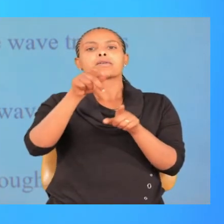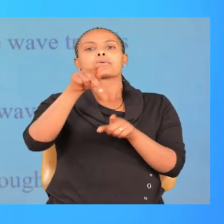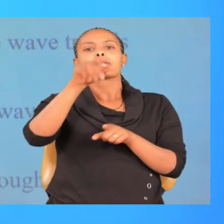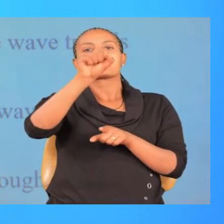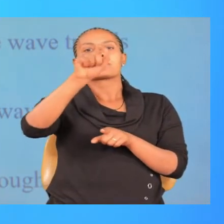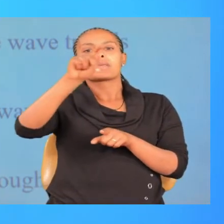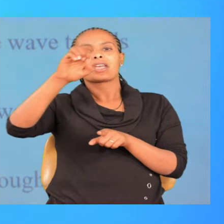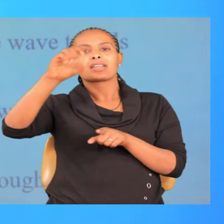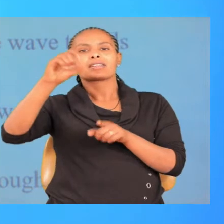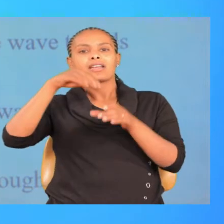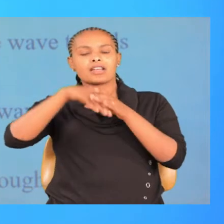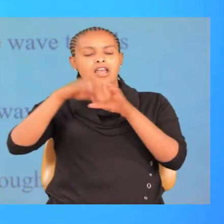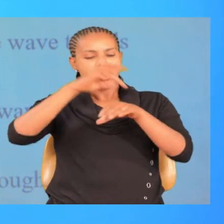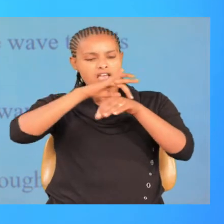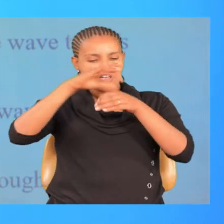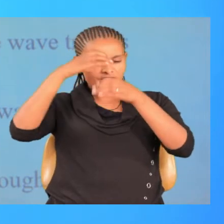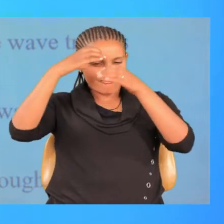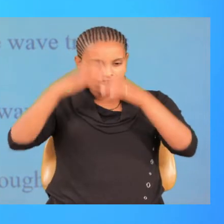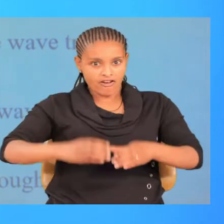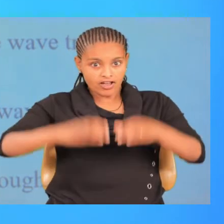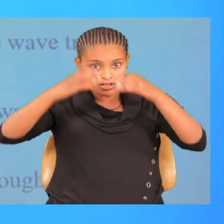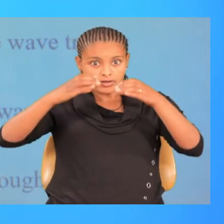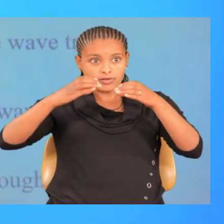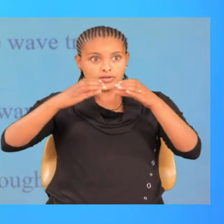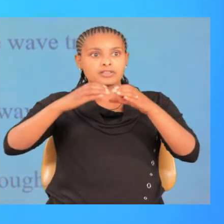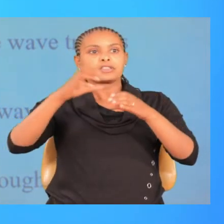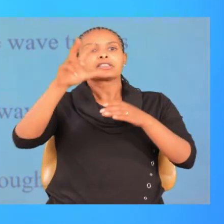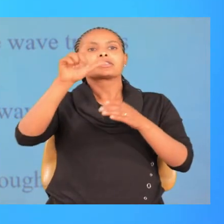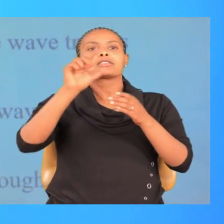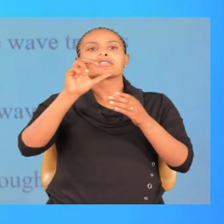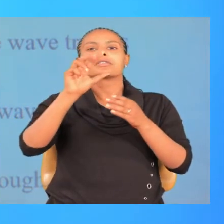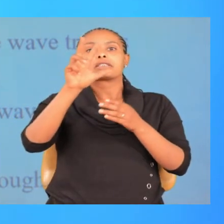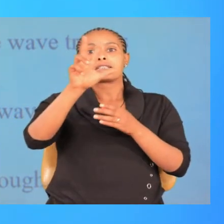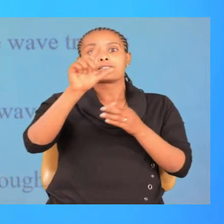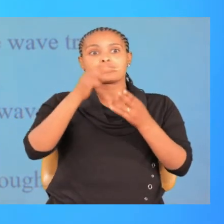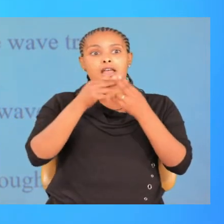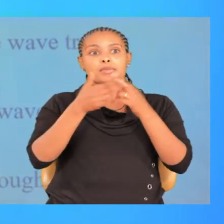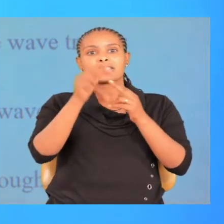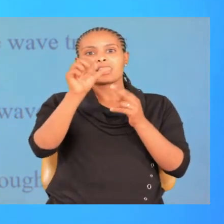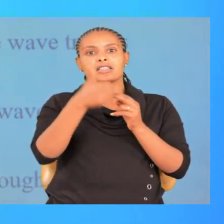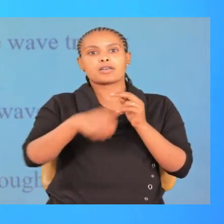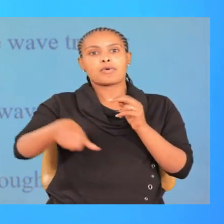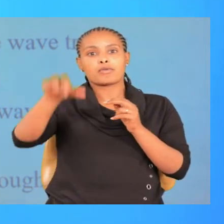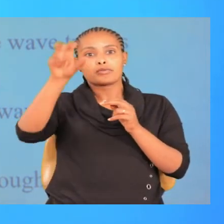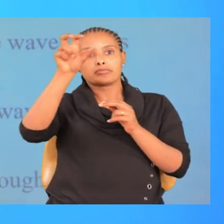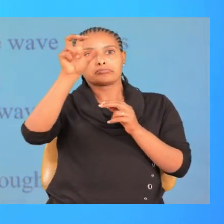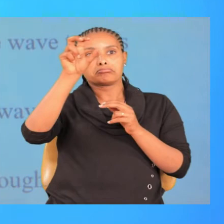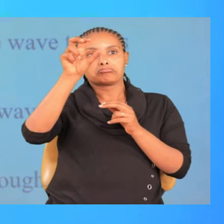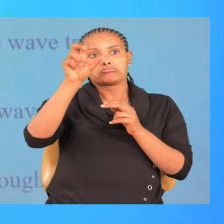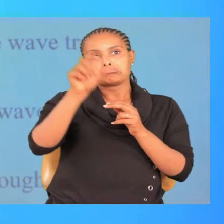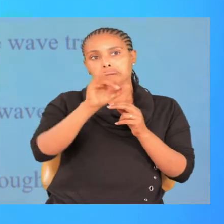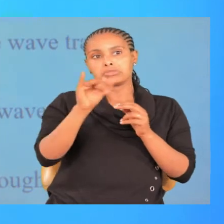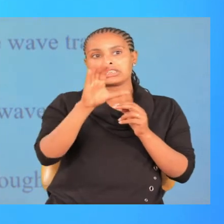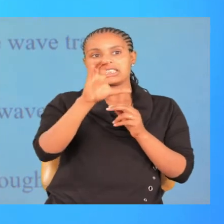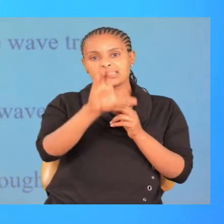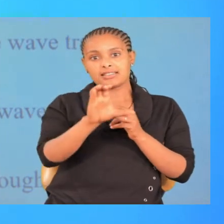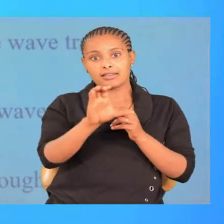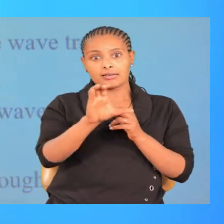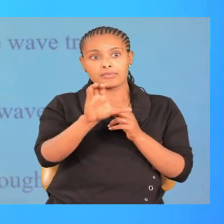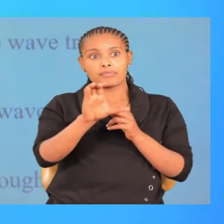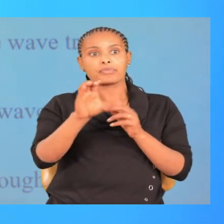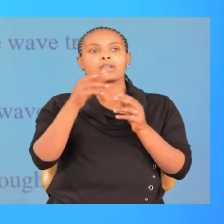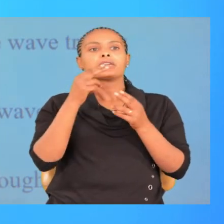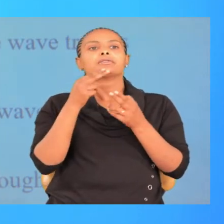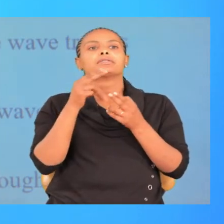in a vacuum, which is 3 times 10 to the power of 8 meter per second. Speed of light, C, 3